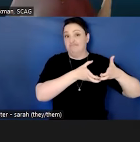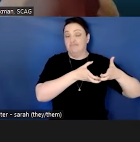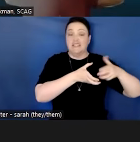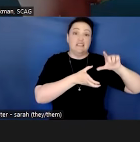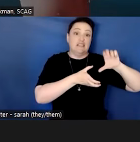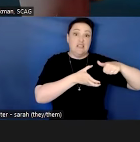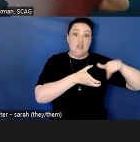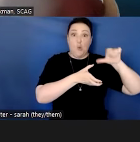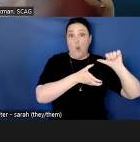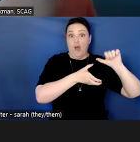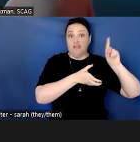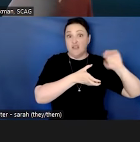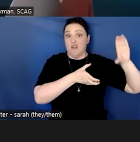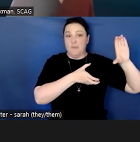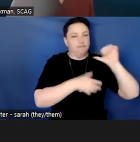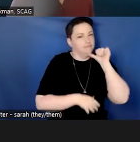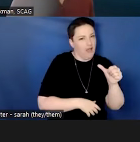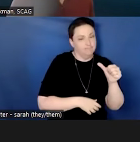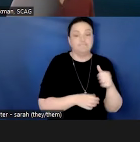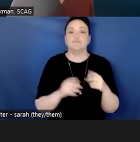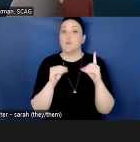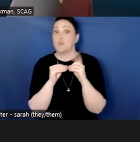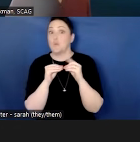I think we have one more question left.